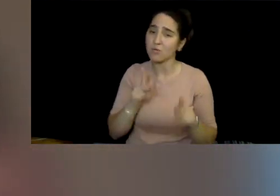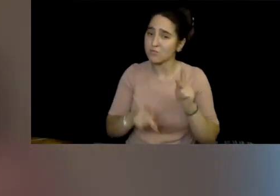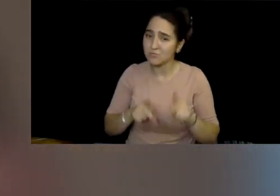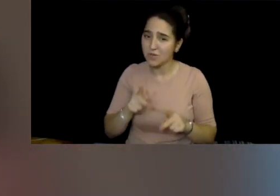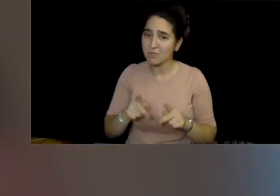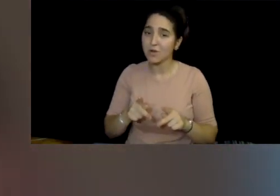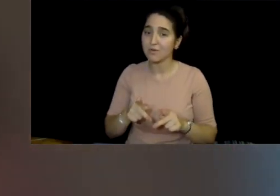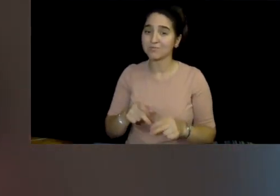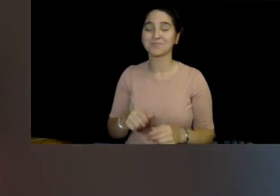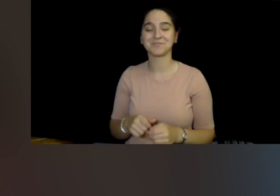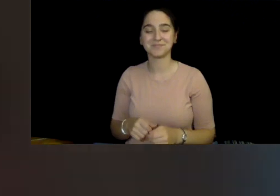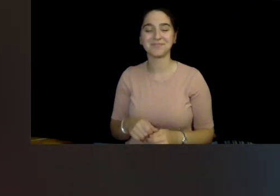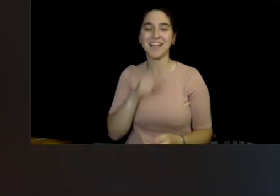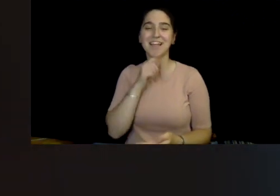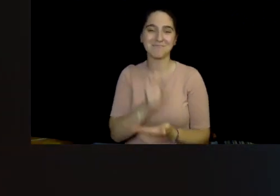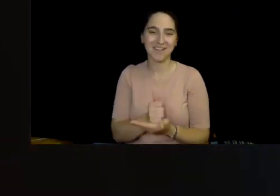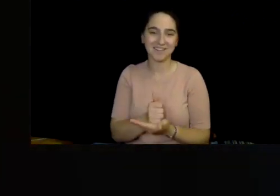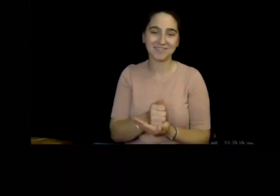Amen.